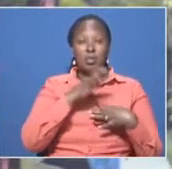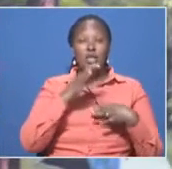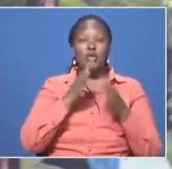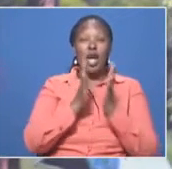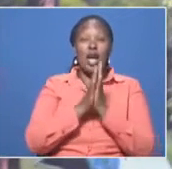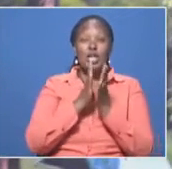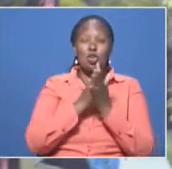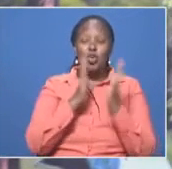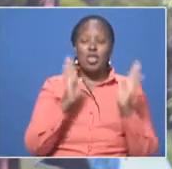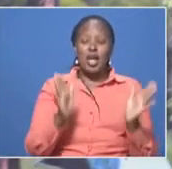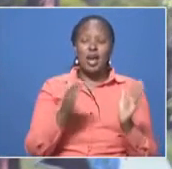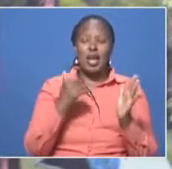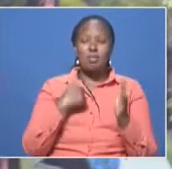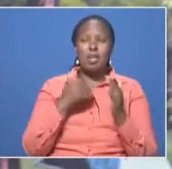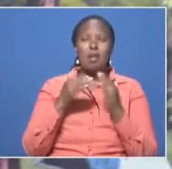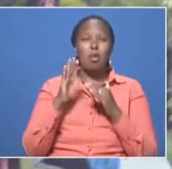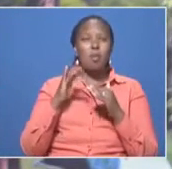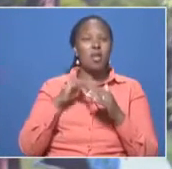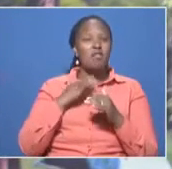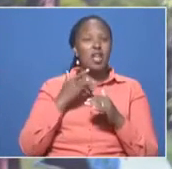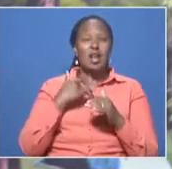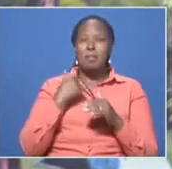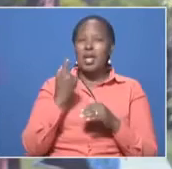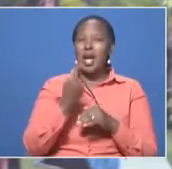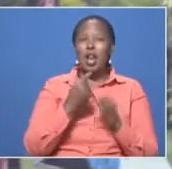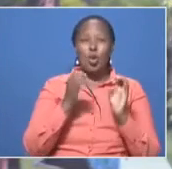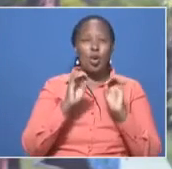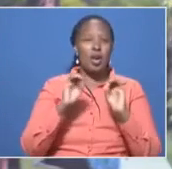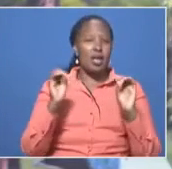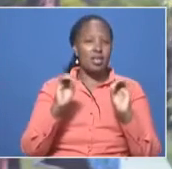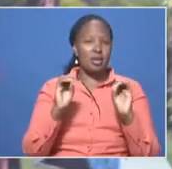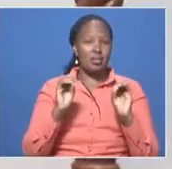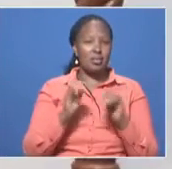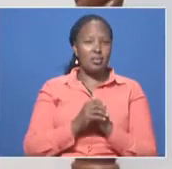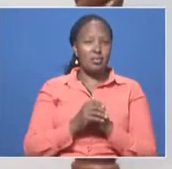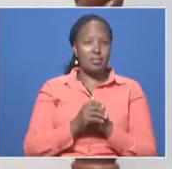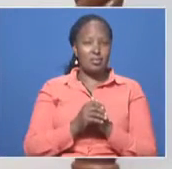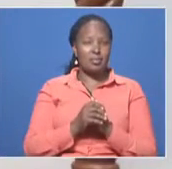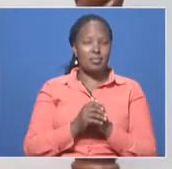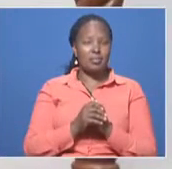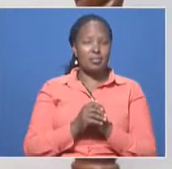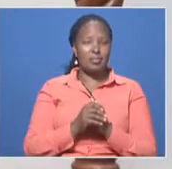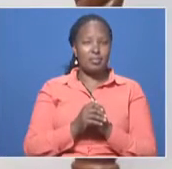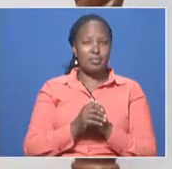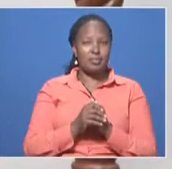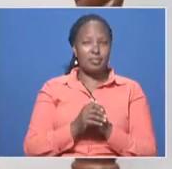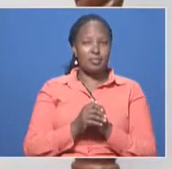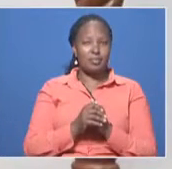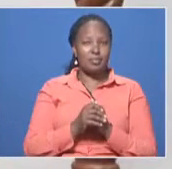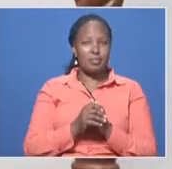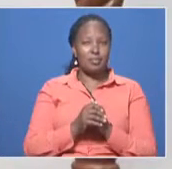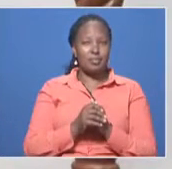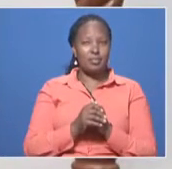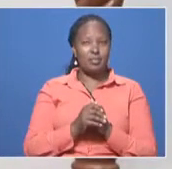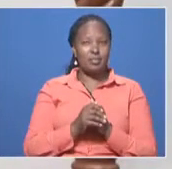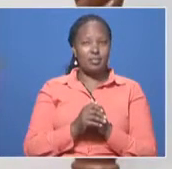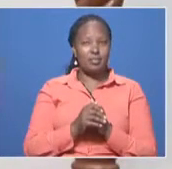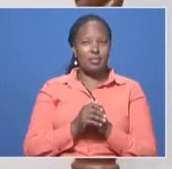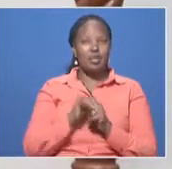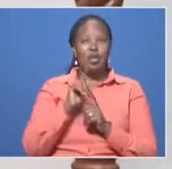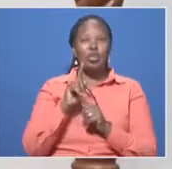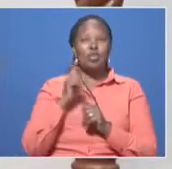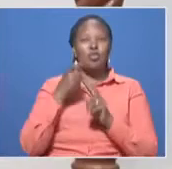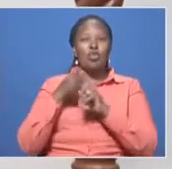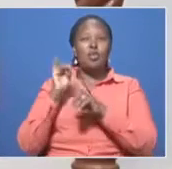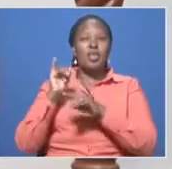encouraged me, and I felt like I'm not in it alone. Correct. So what has the journey been like